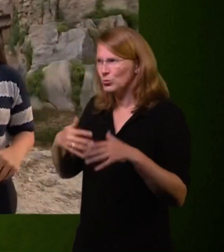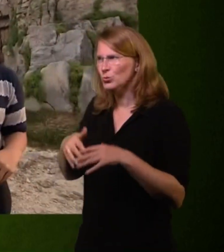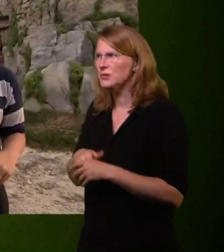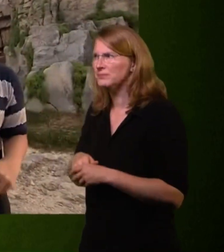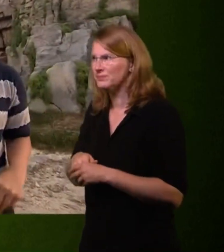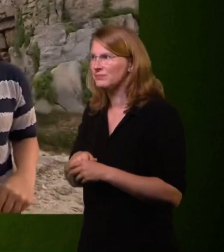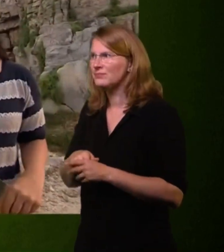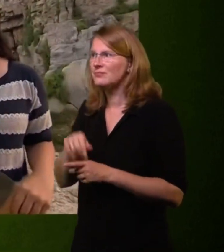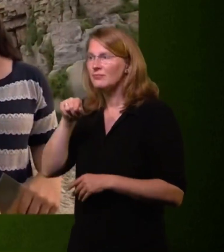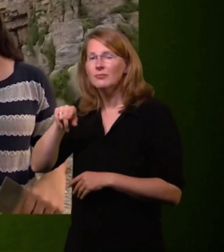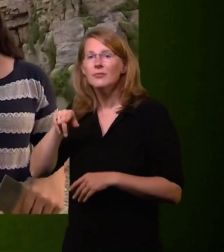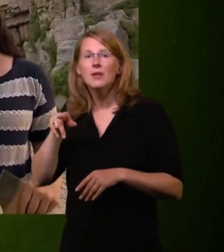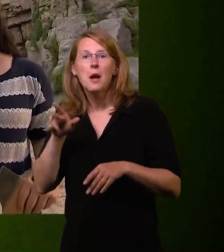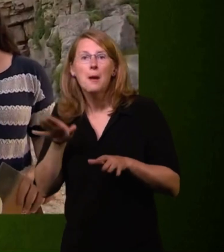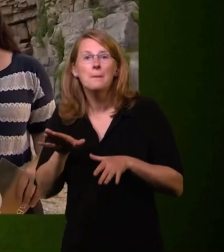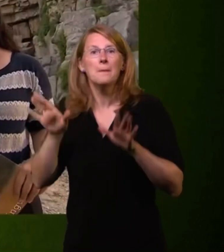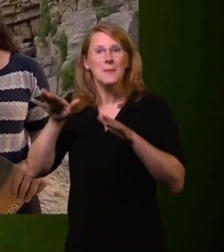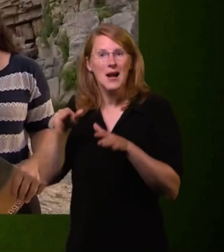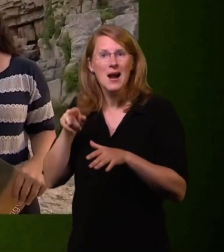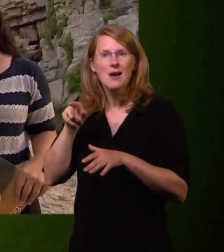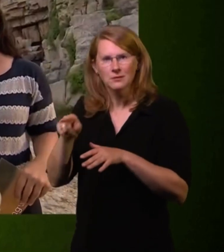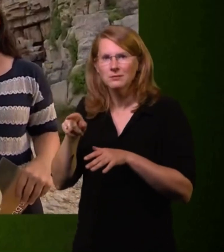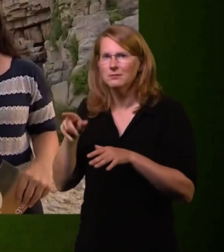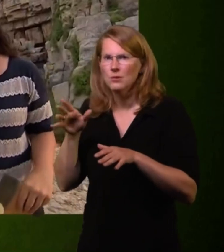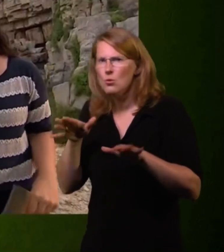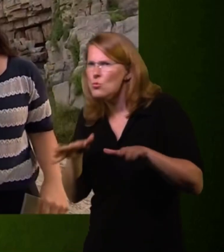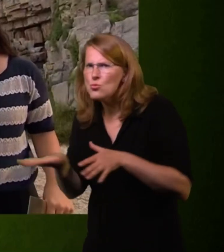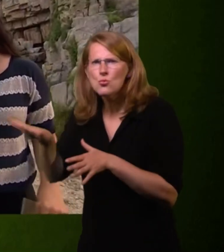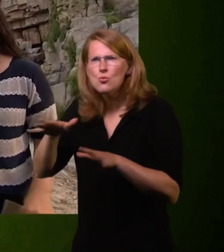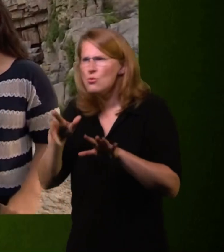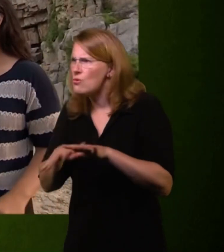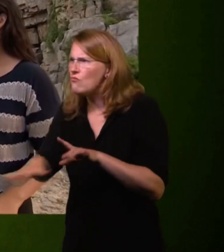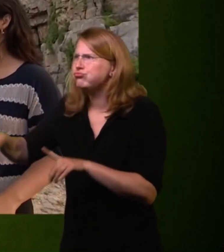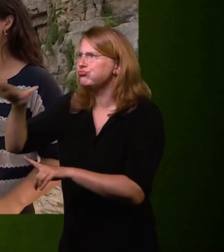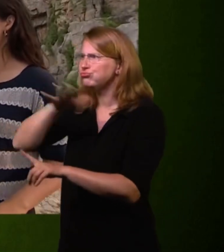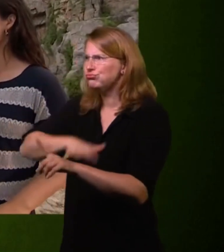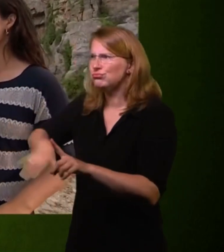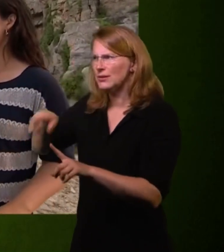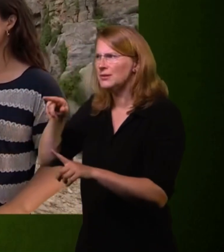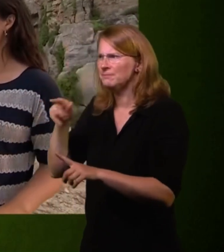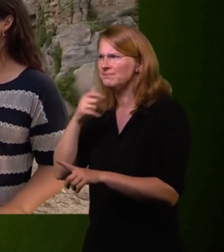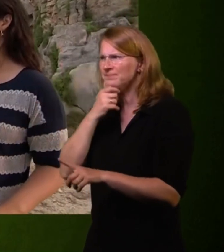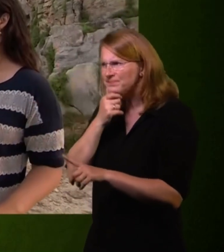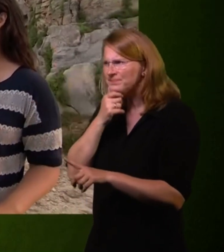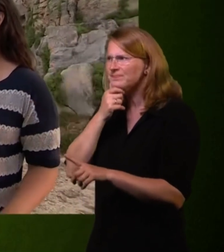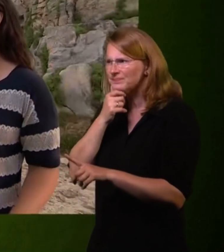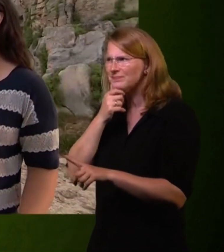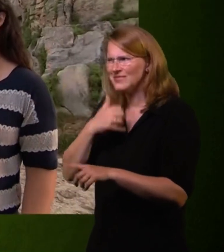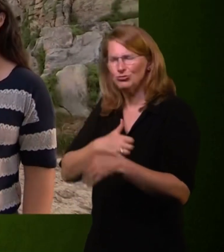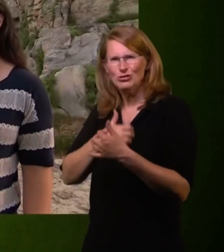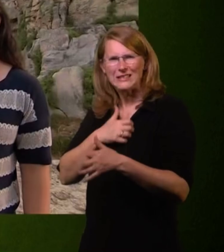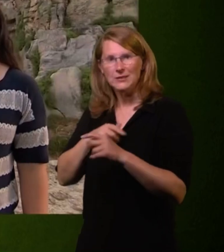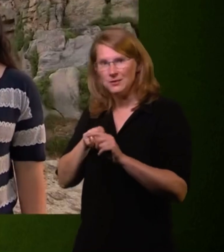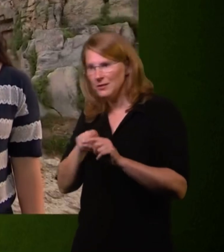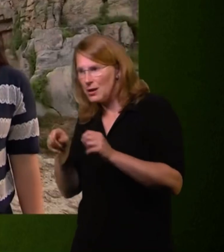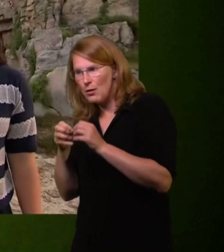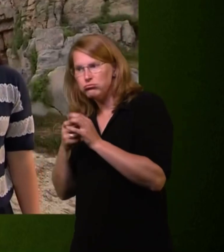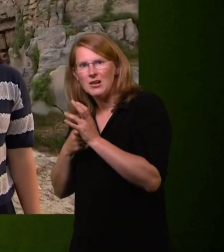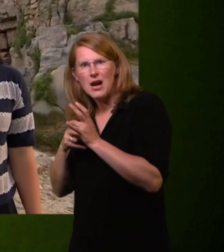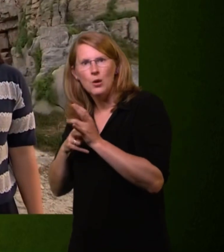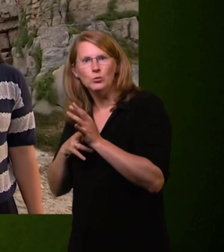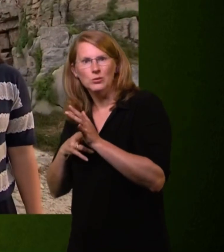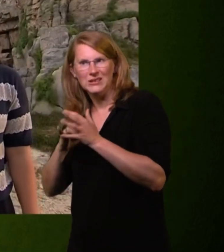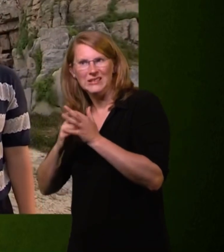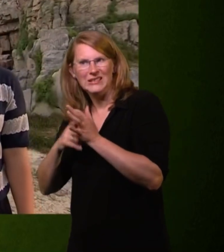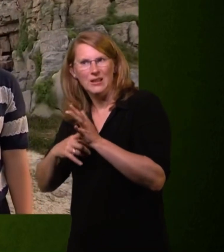that they could detect land at the other end of those 800 metres. So how they do it, no one knows, but they have been found all the way up as far as Brownsea Island.